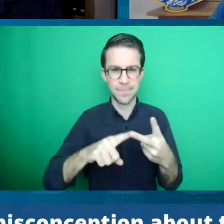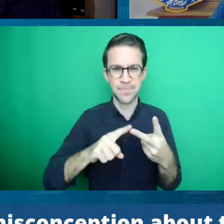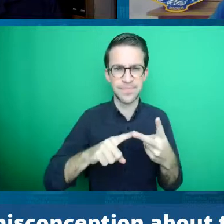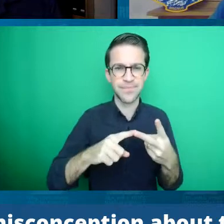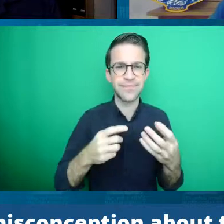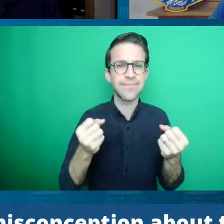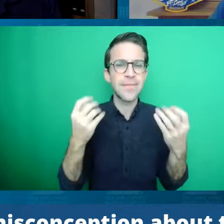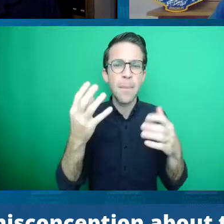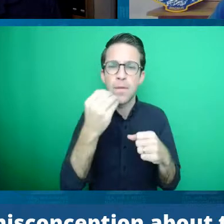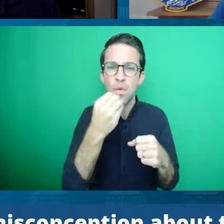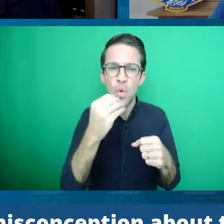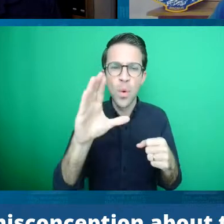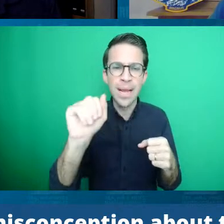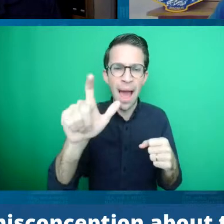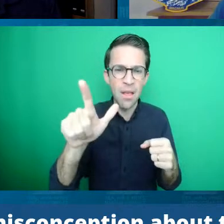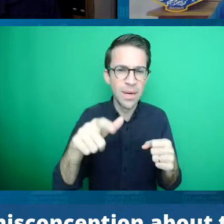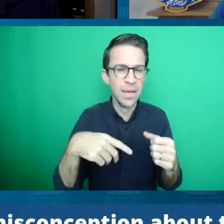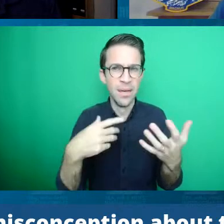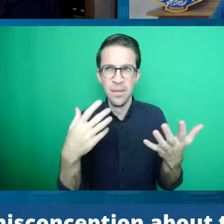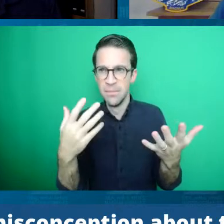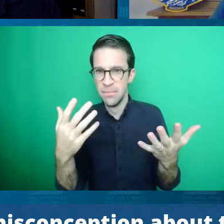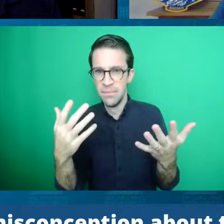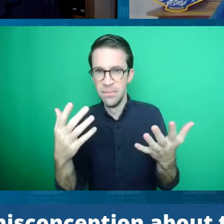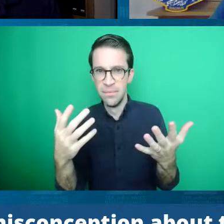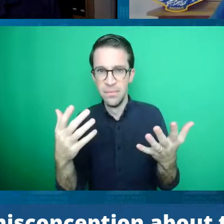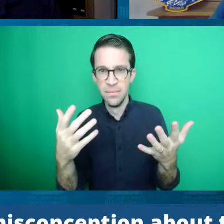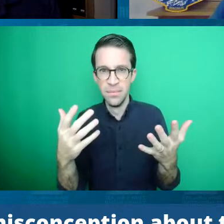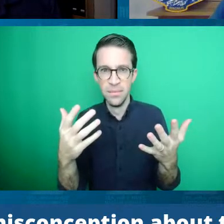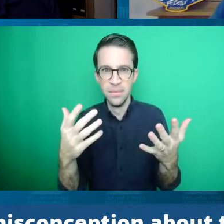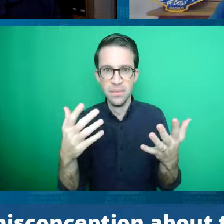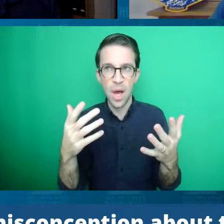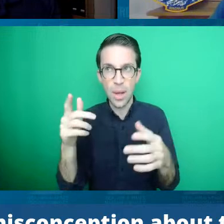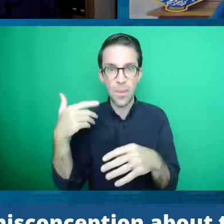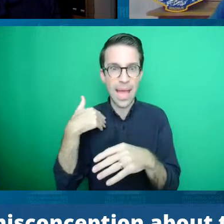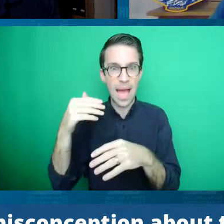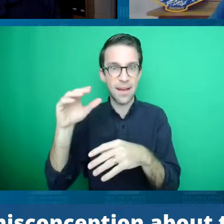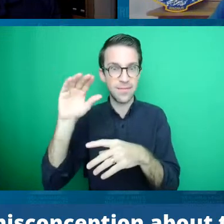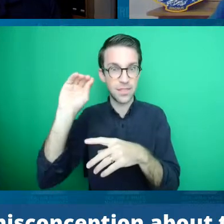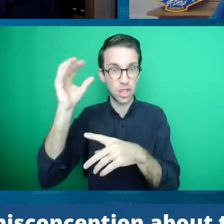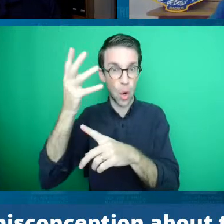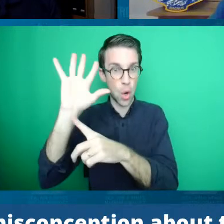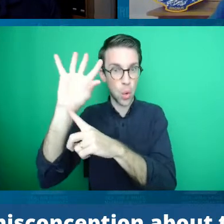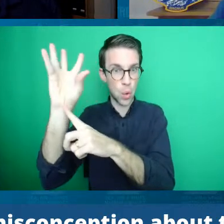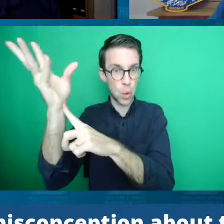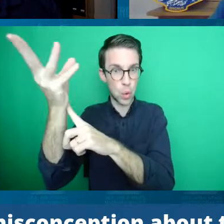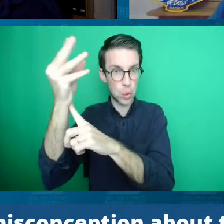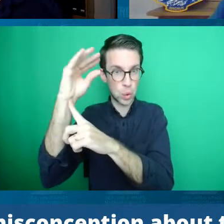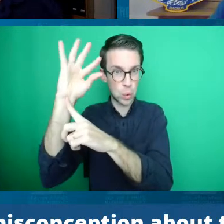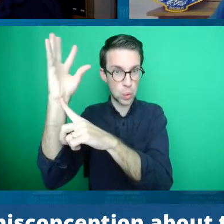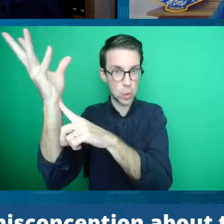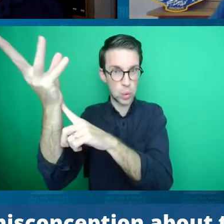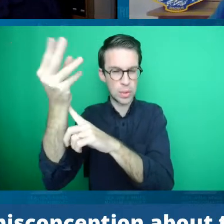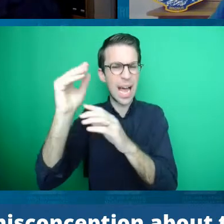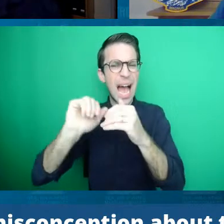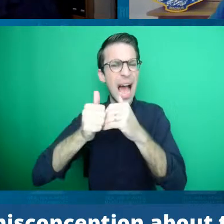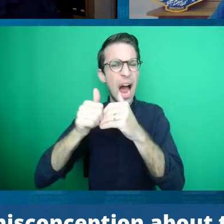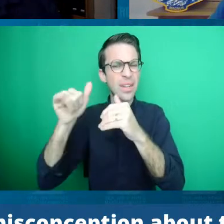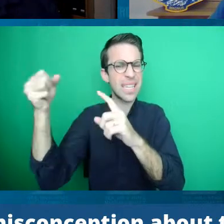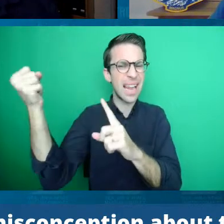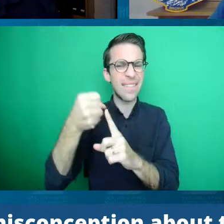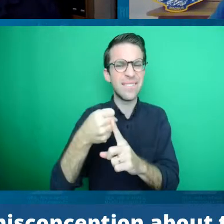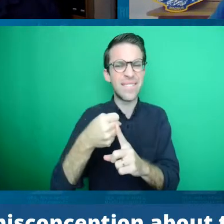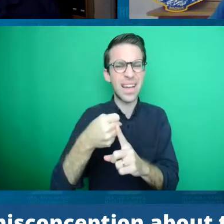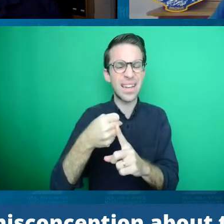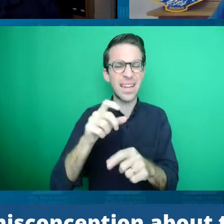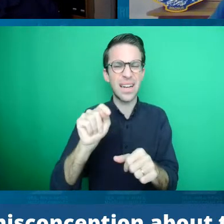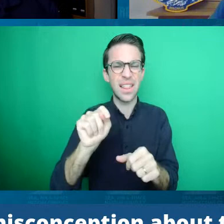calories. Structurally, if we have these giant rotating solar arrays, how does that affect the structure of the truss segment